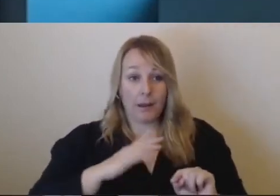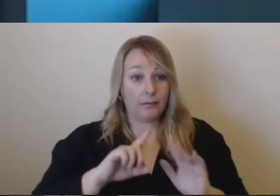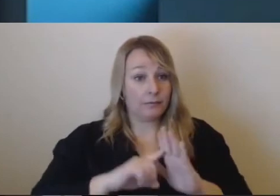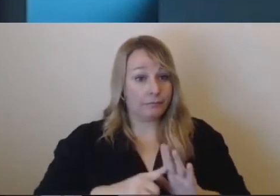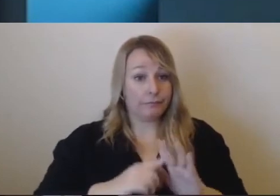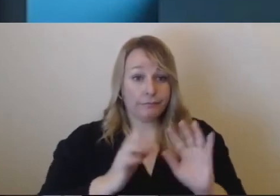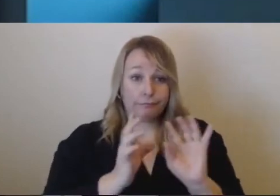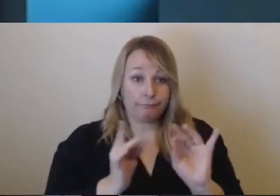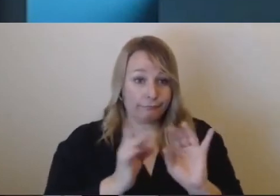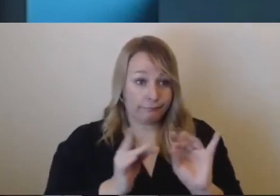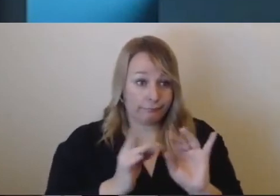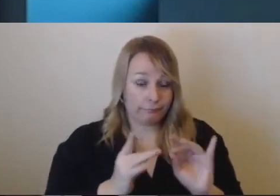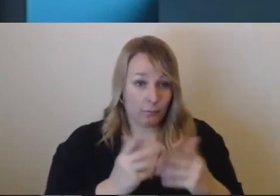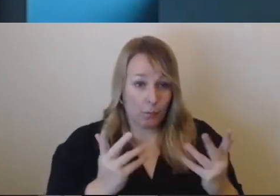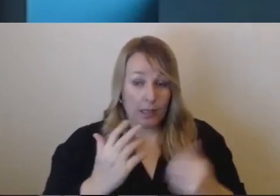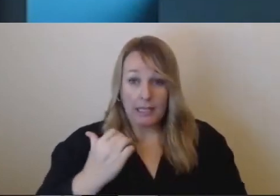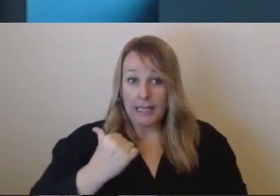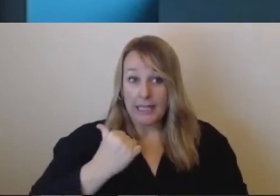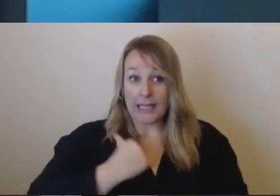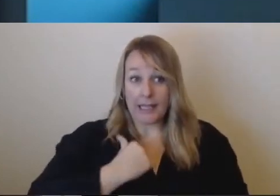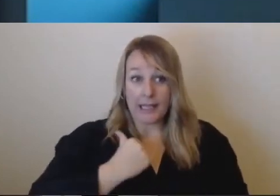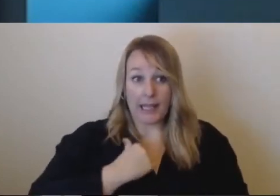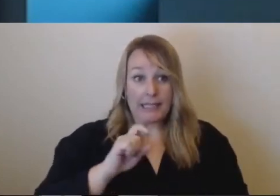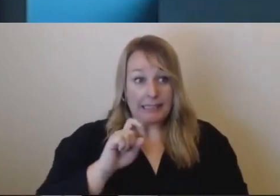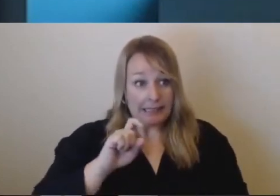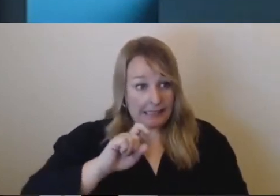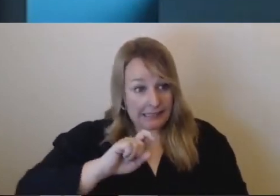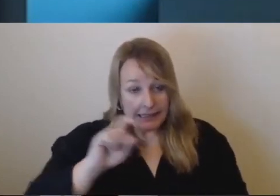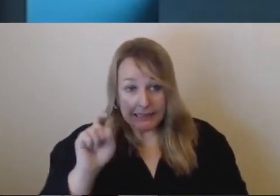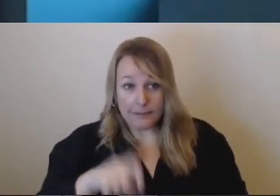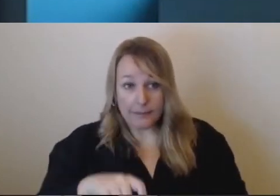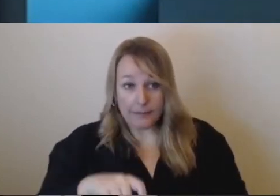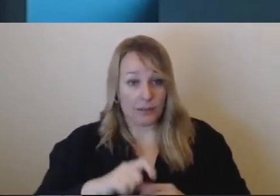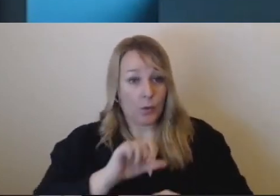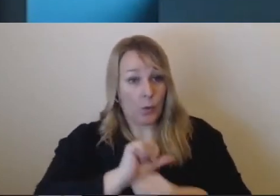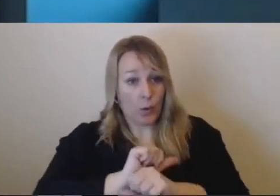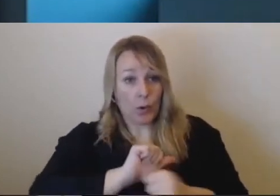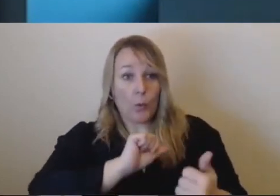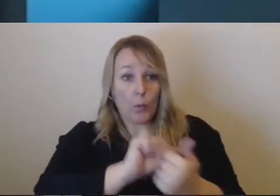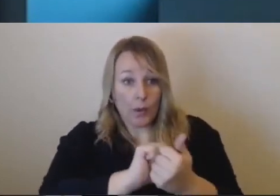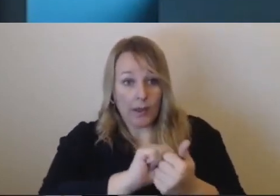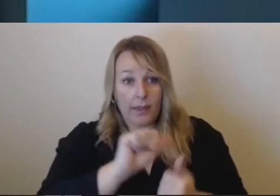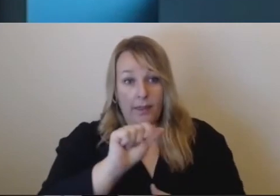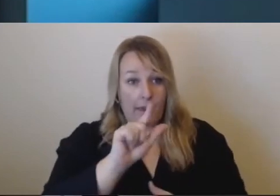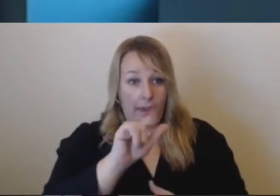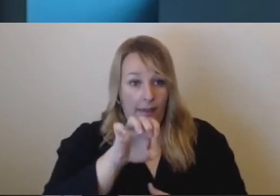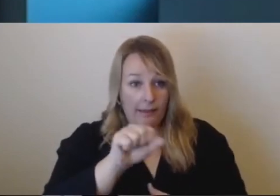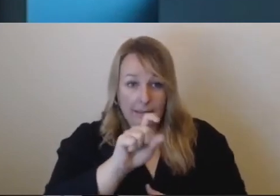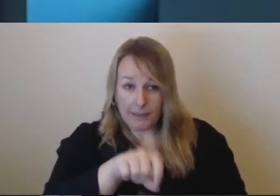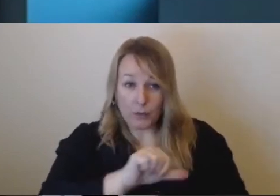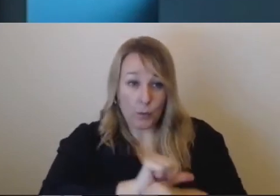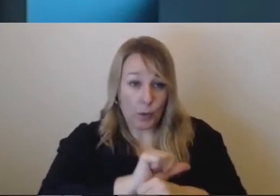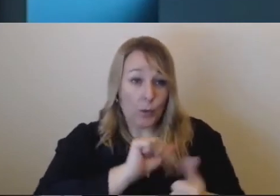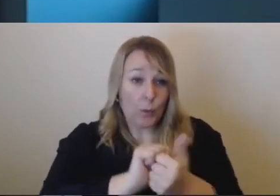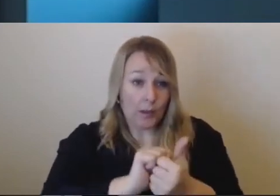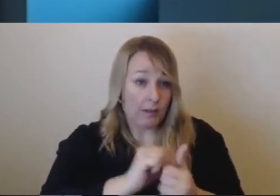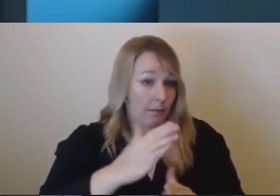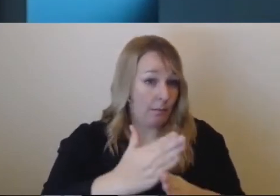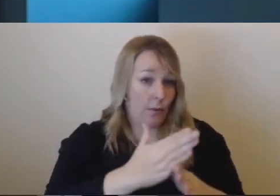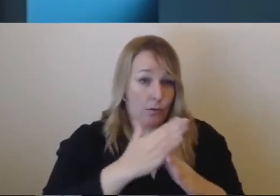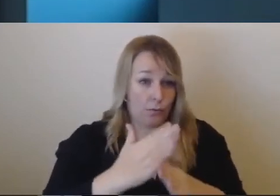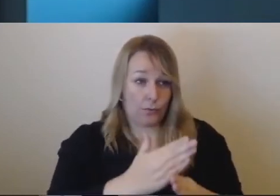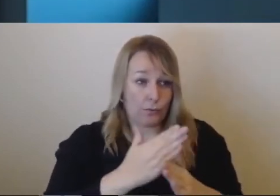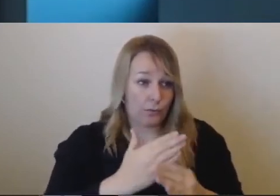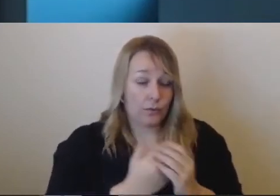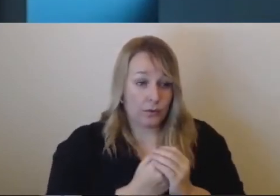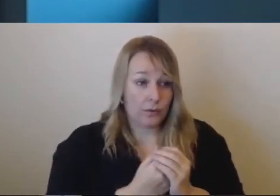that the Canada needs to be operating with allies in this area, with partners, and has become